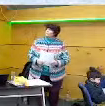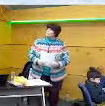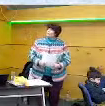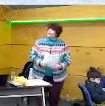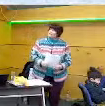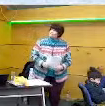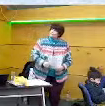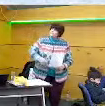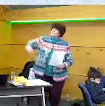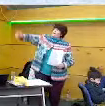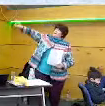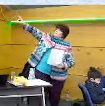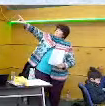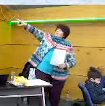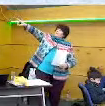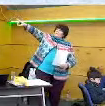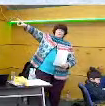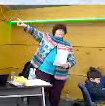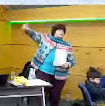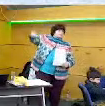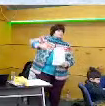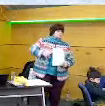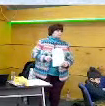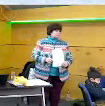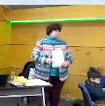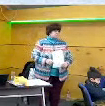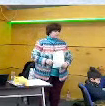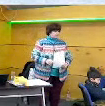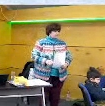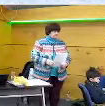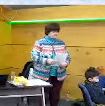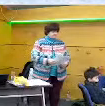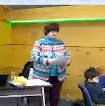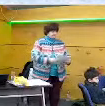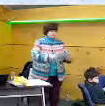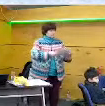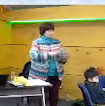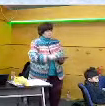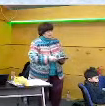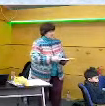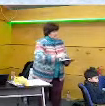what we're going to do, every time there is a punctuation mark,